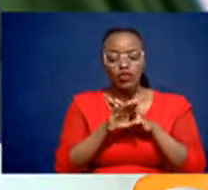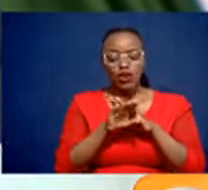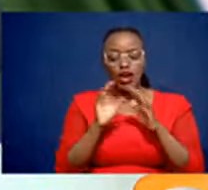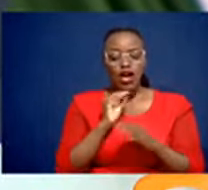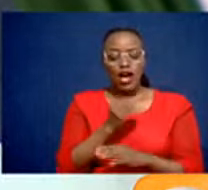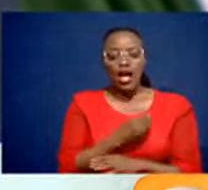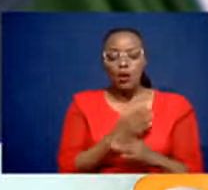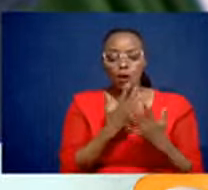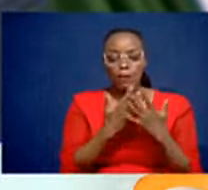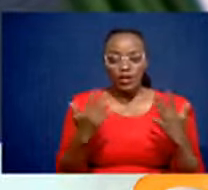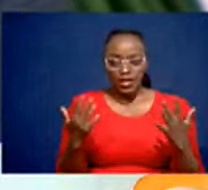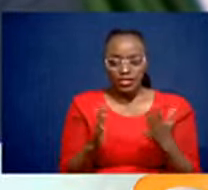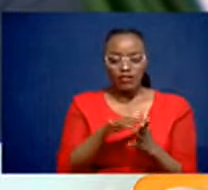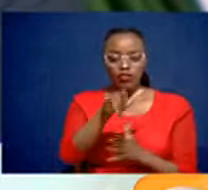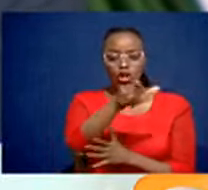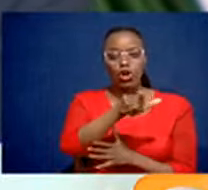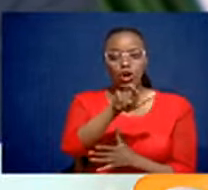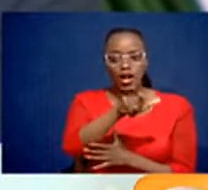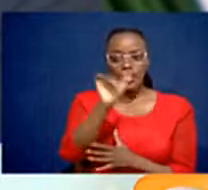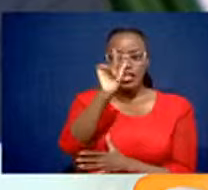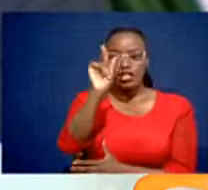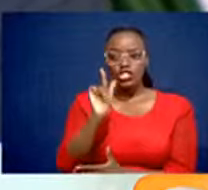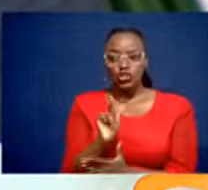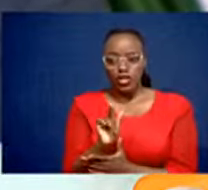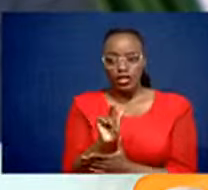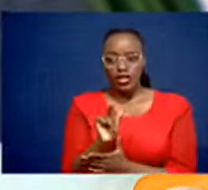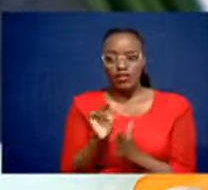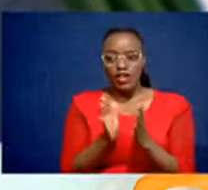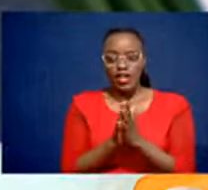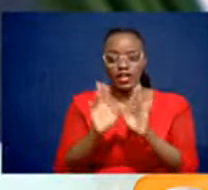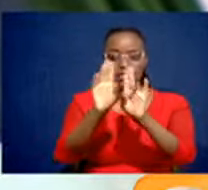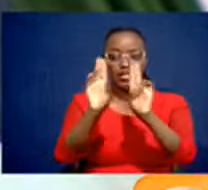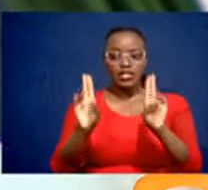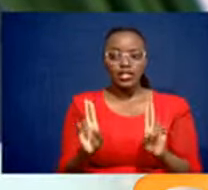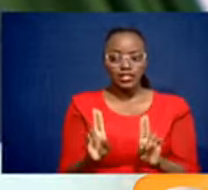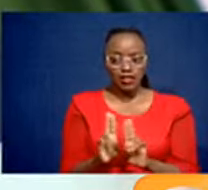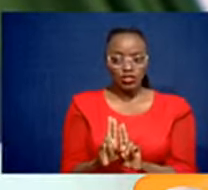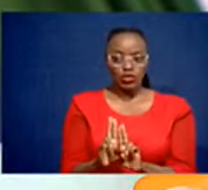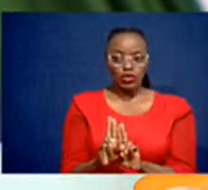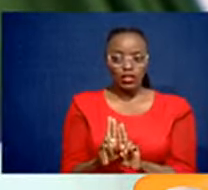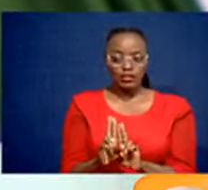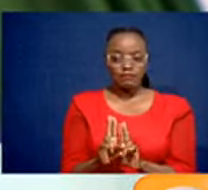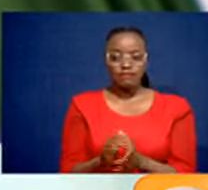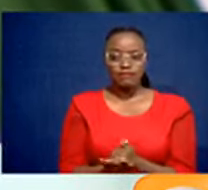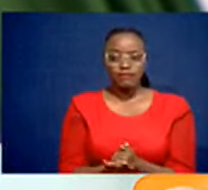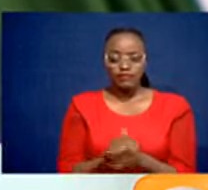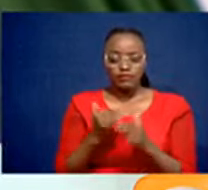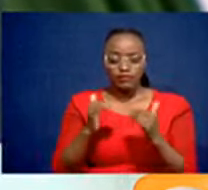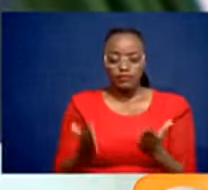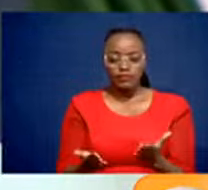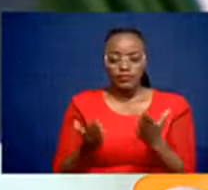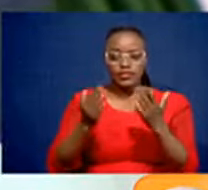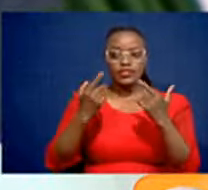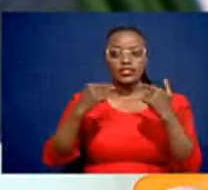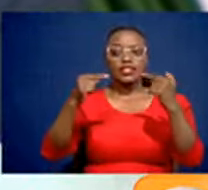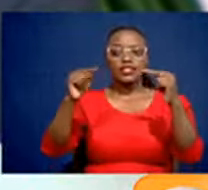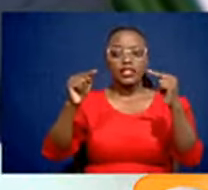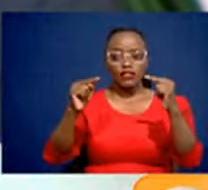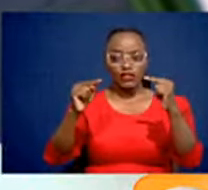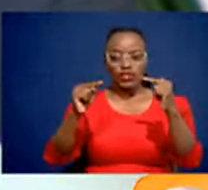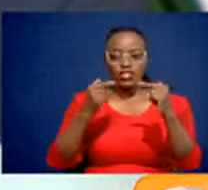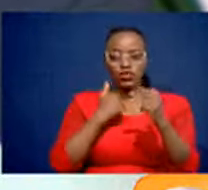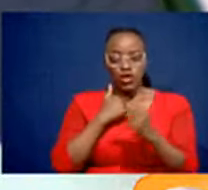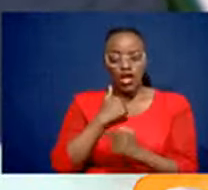and products locally, regionally, and internationally. To enhance access to credit